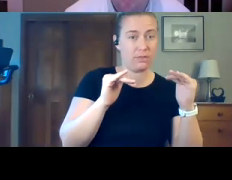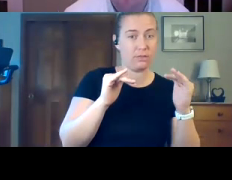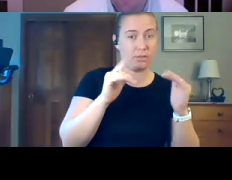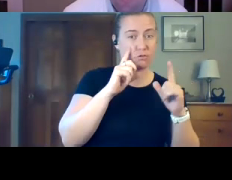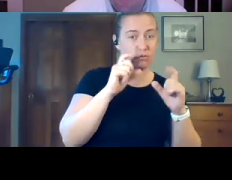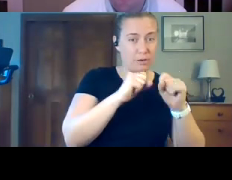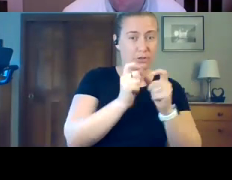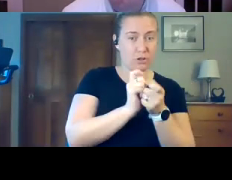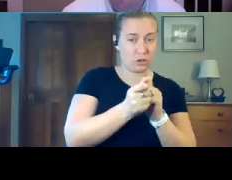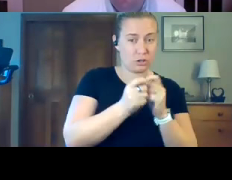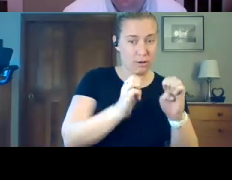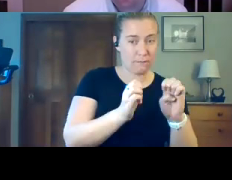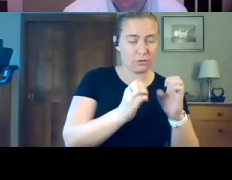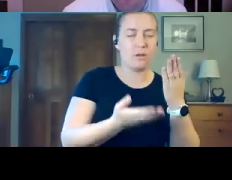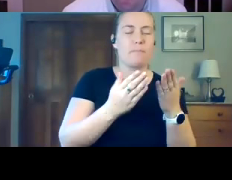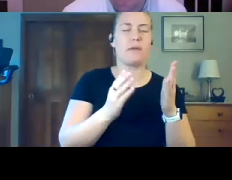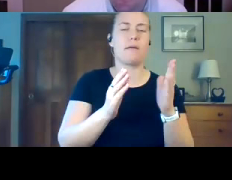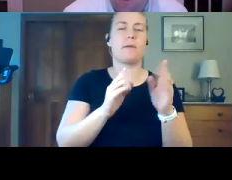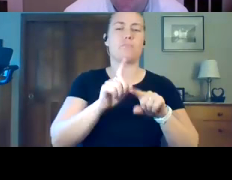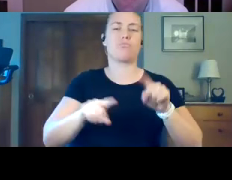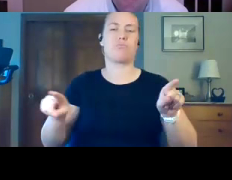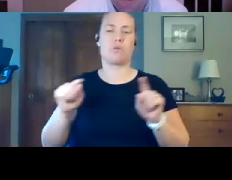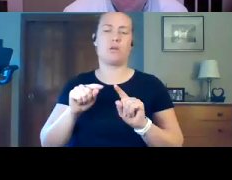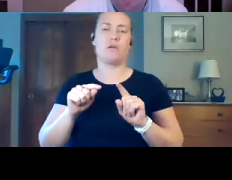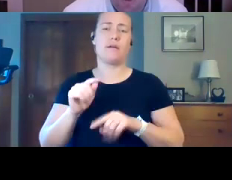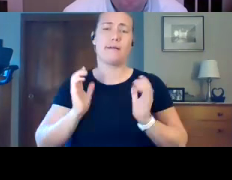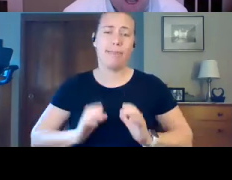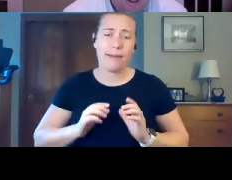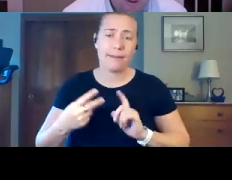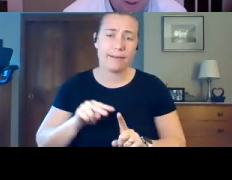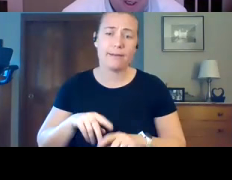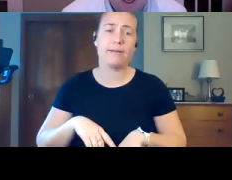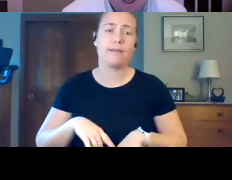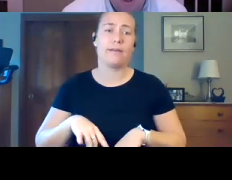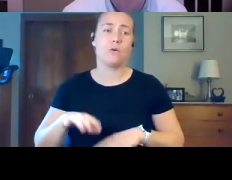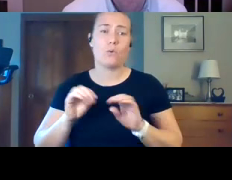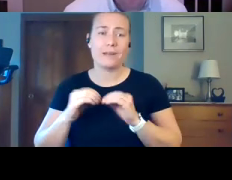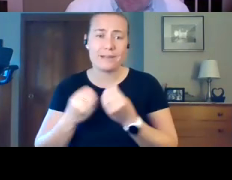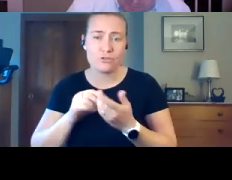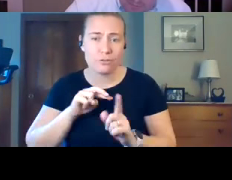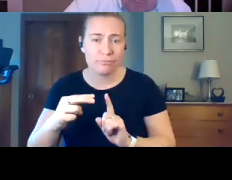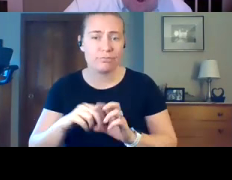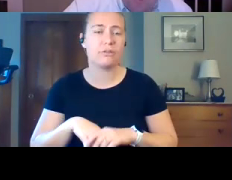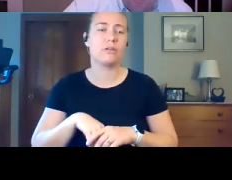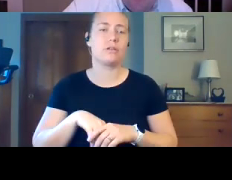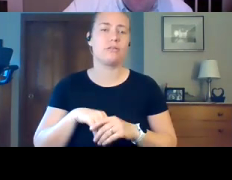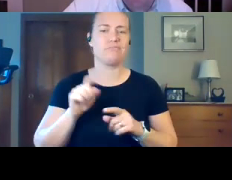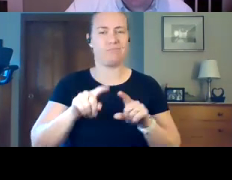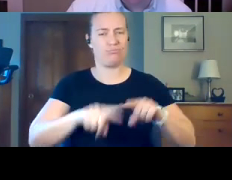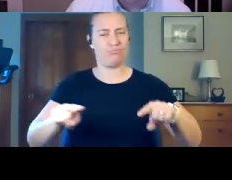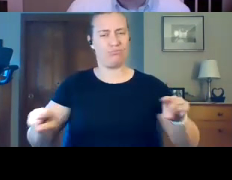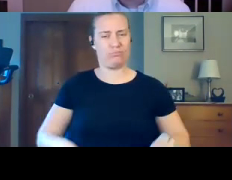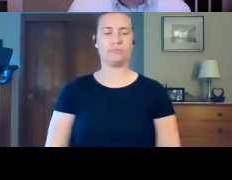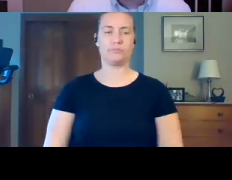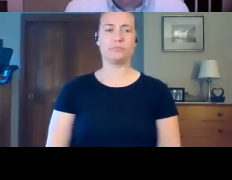more focus on client level factors, organizational factors, and system level factors in our work. There's